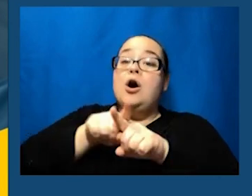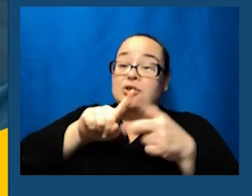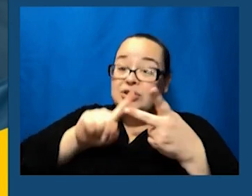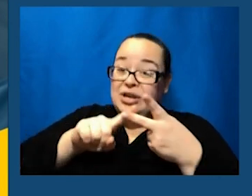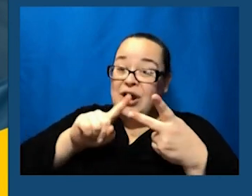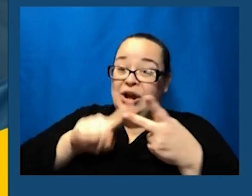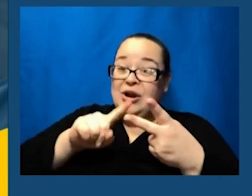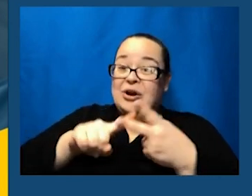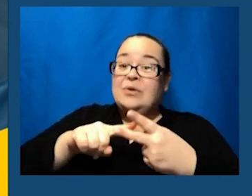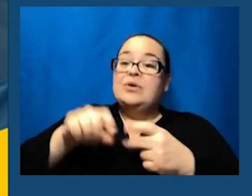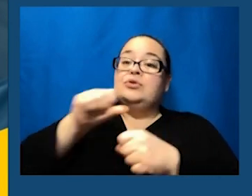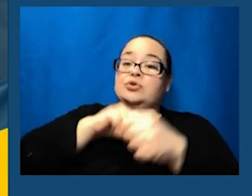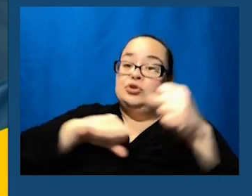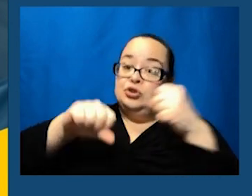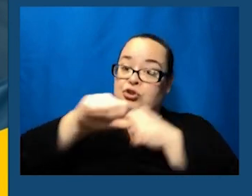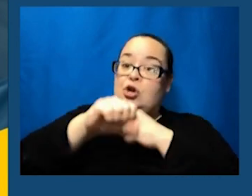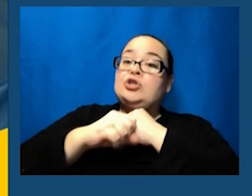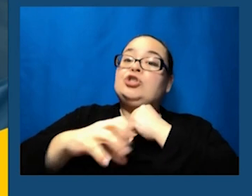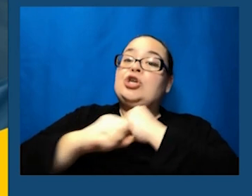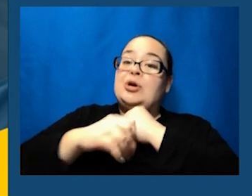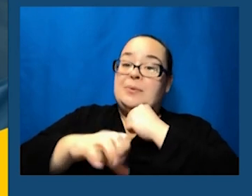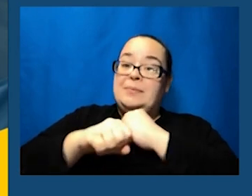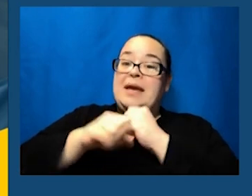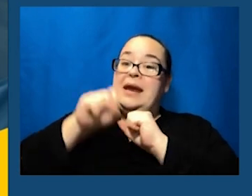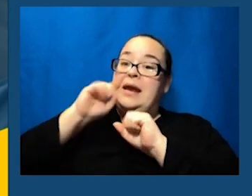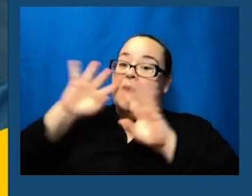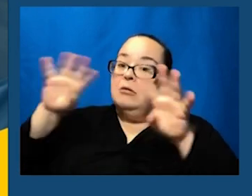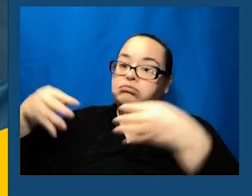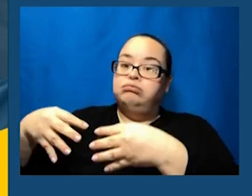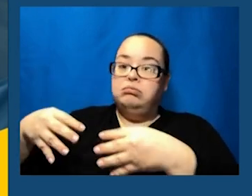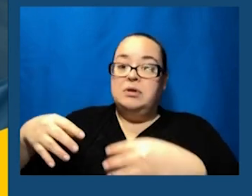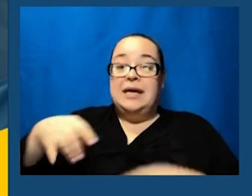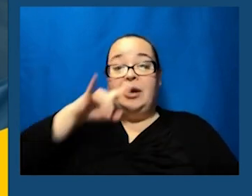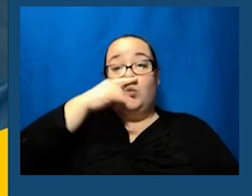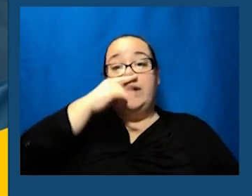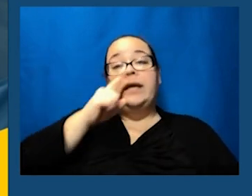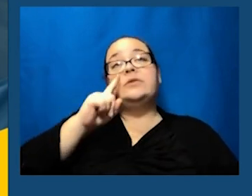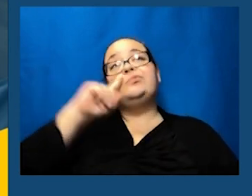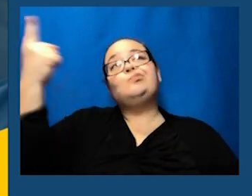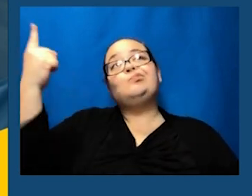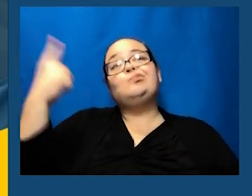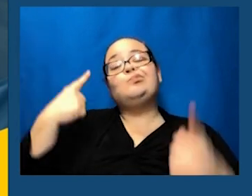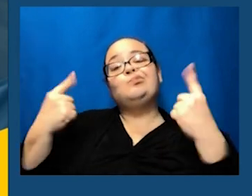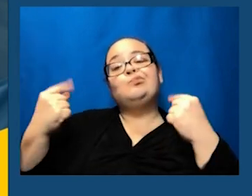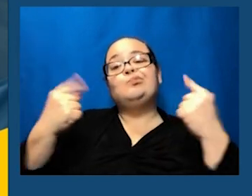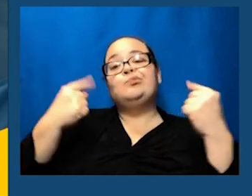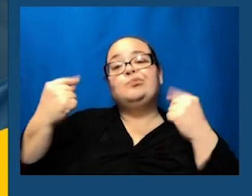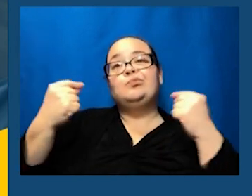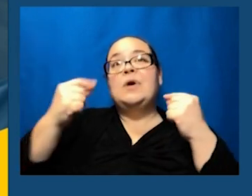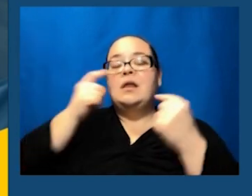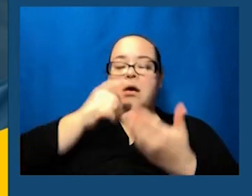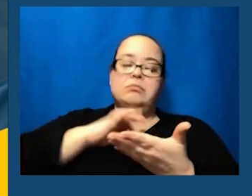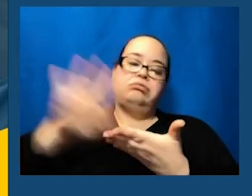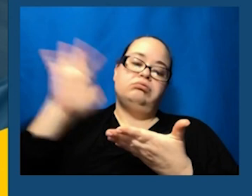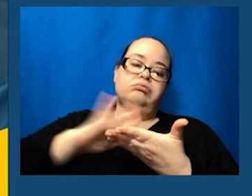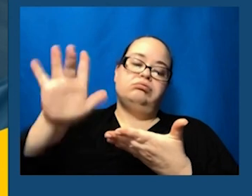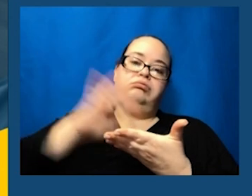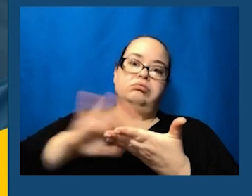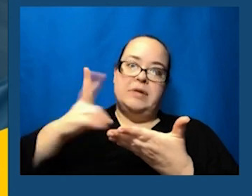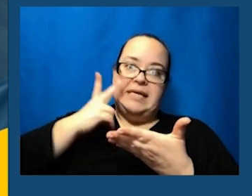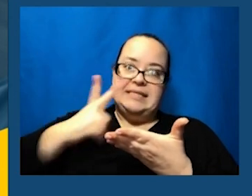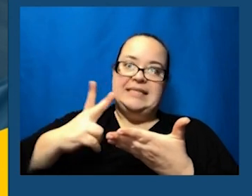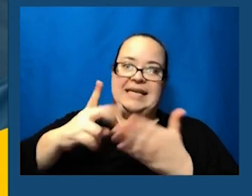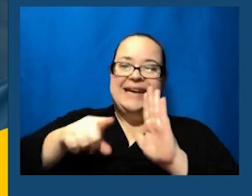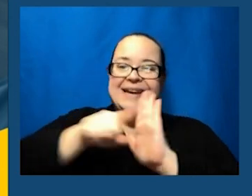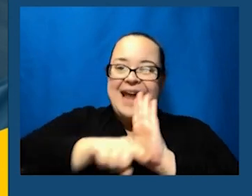when the kids have nothing to do, they're being bombarded with algorithms pushing negative images toward them.